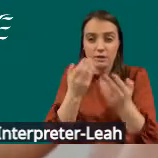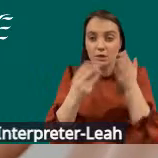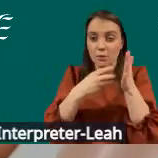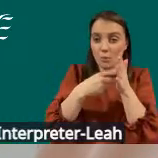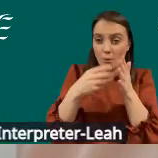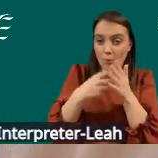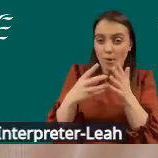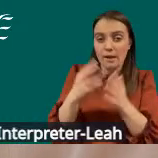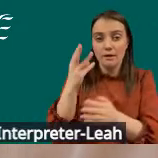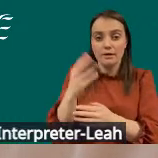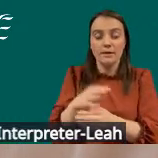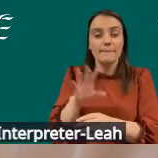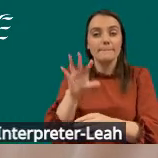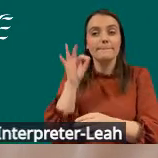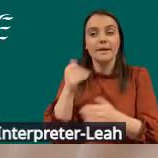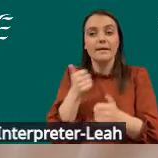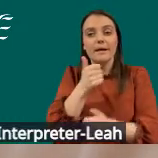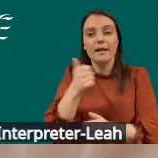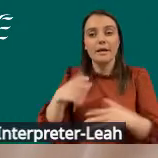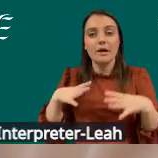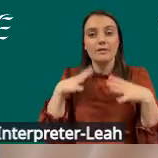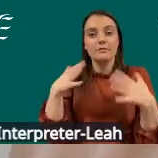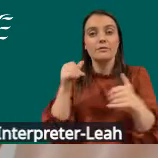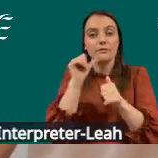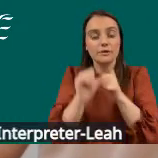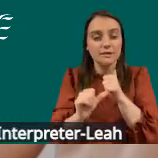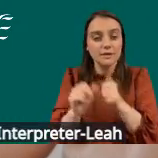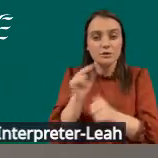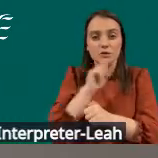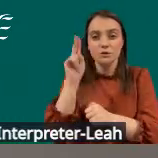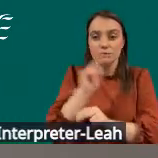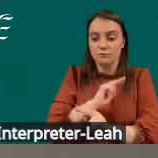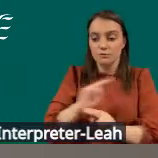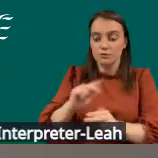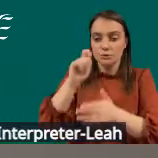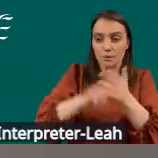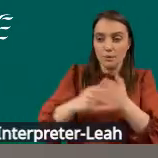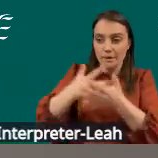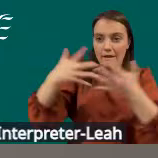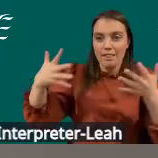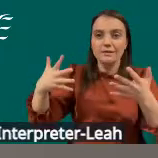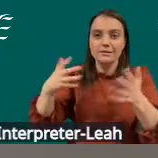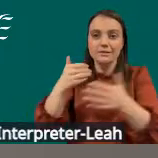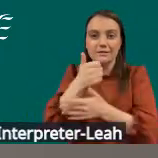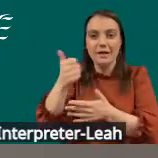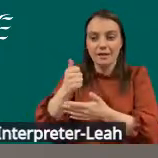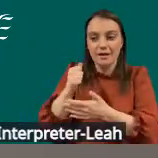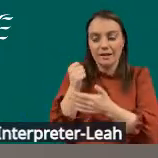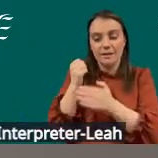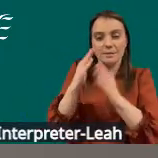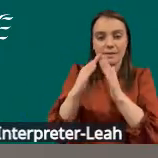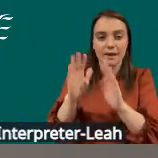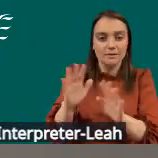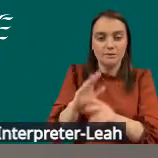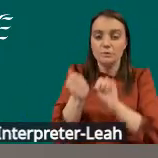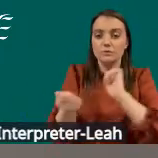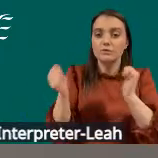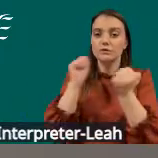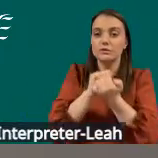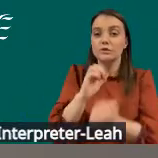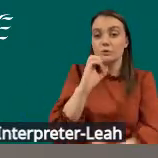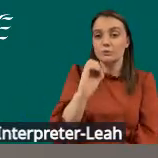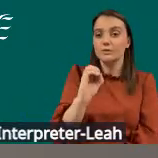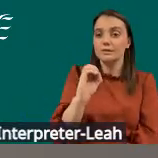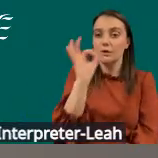alcohol-free days. Don't bulk buy alcohol or keep it in the house. Switch to 0% drinks. Switch to a